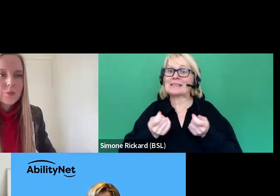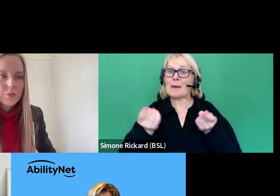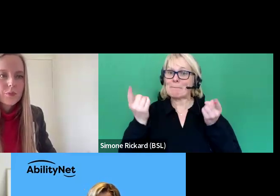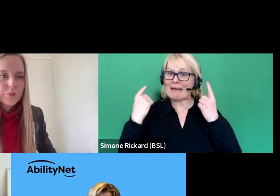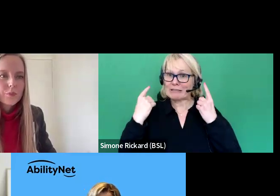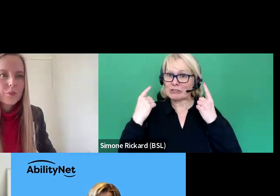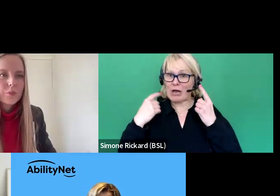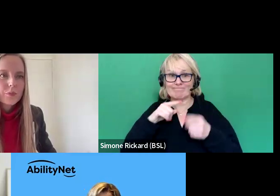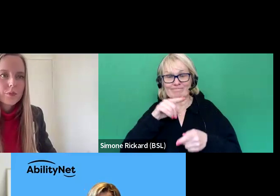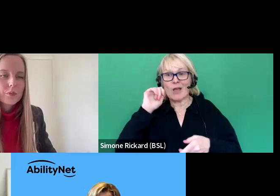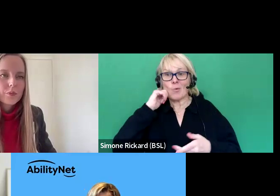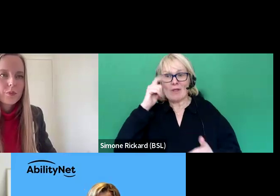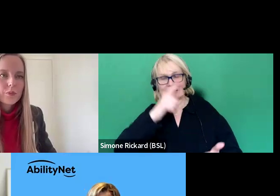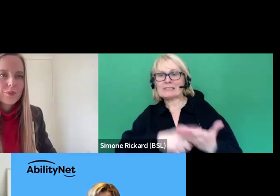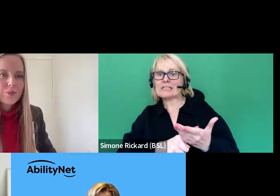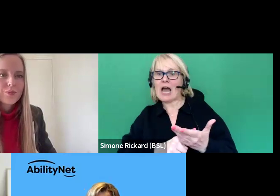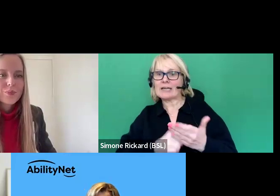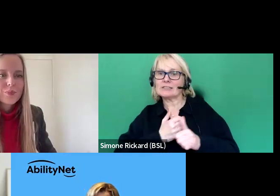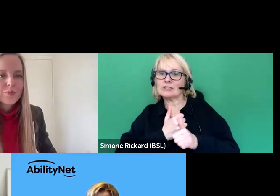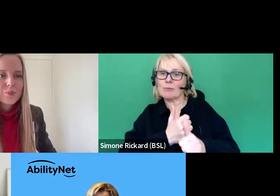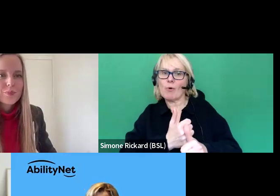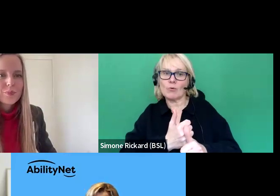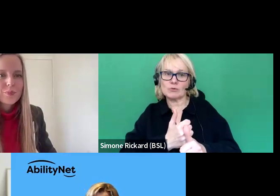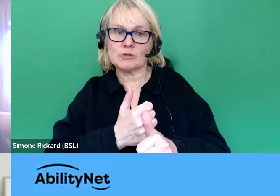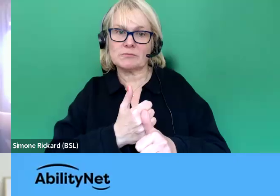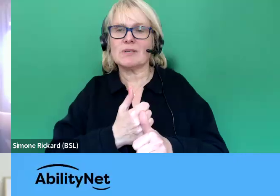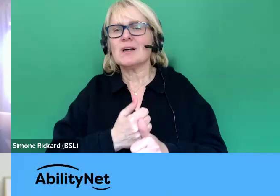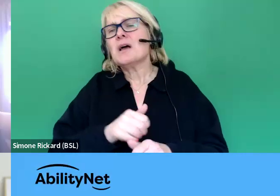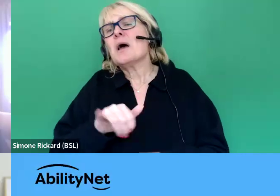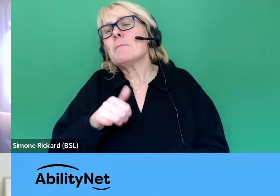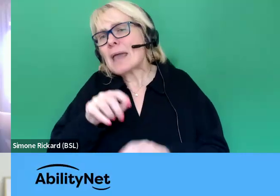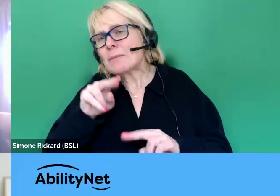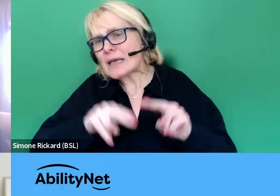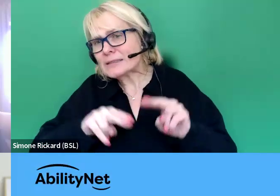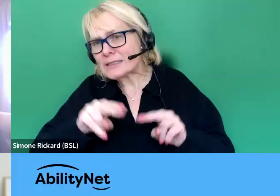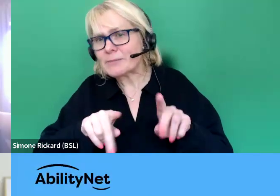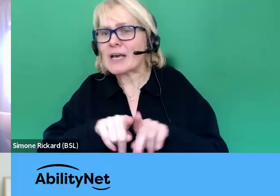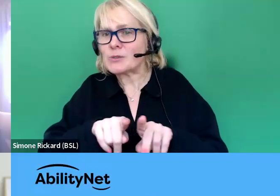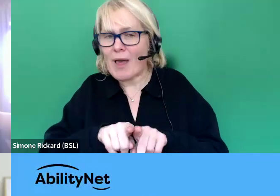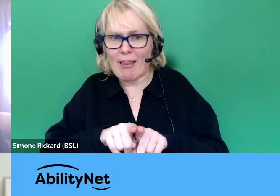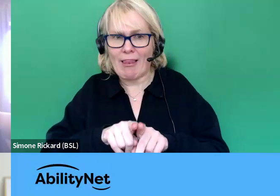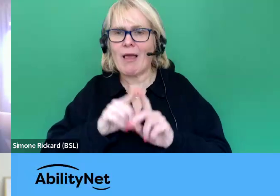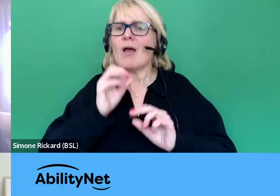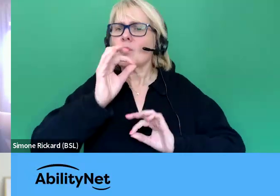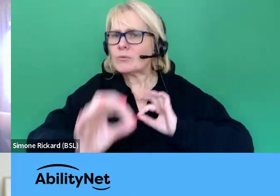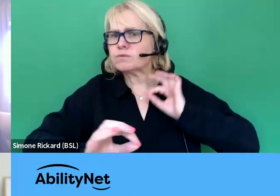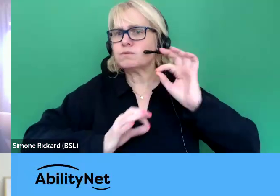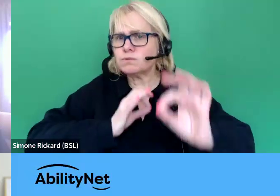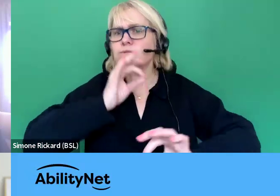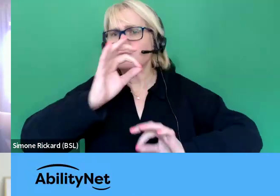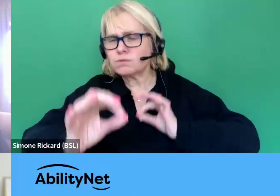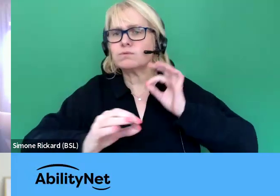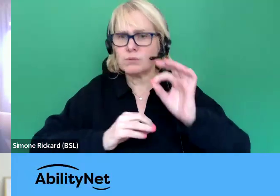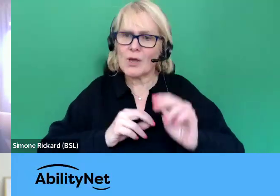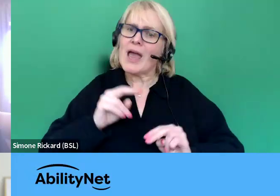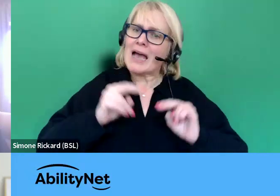final decision about your support. And at this stage, you might get an assessment as well. You'll be asked lots of questions so the assessor and case